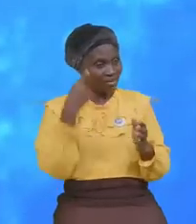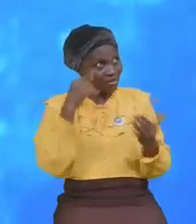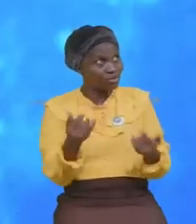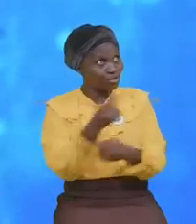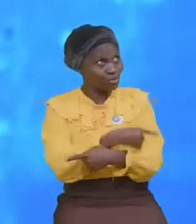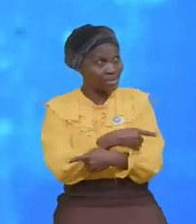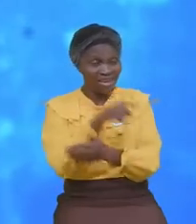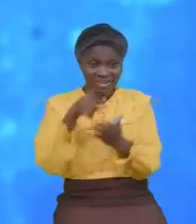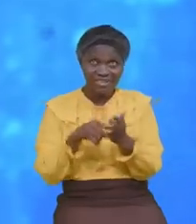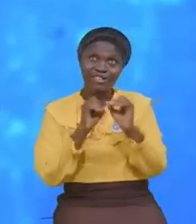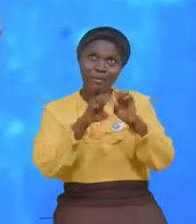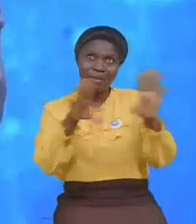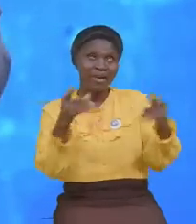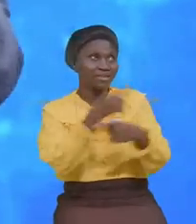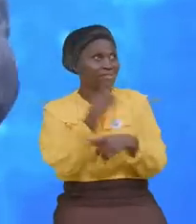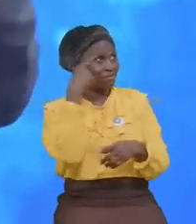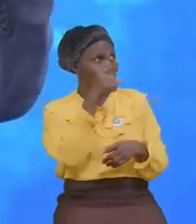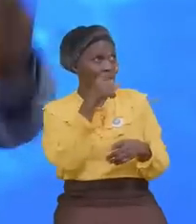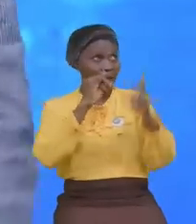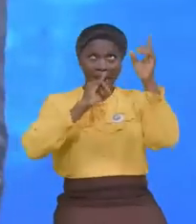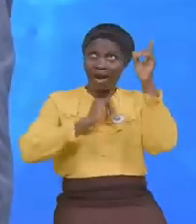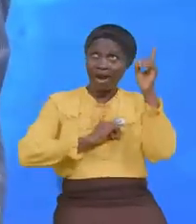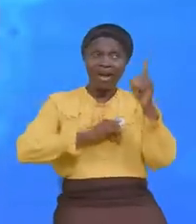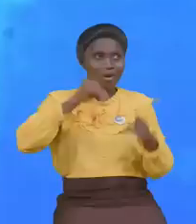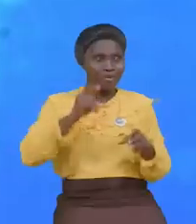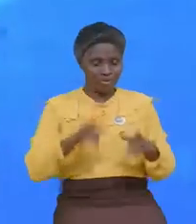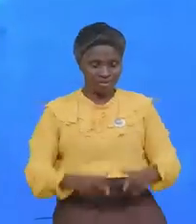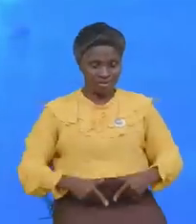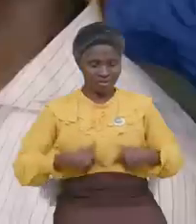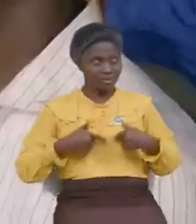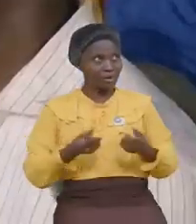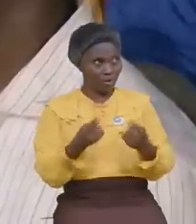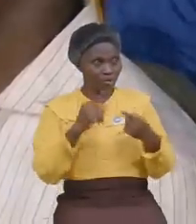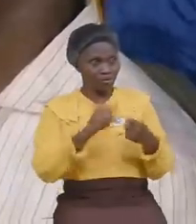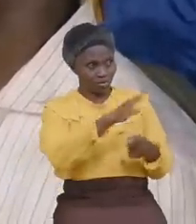day. For today, I must abide in thy house.